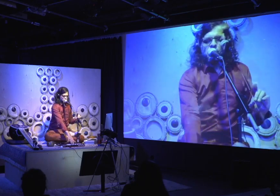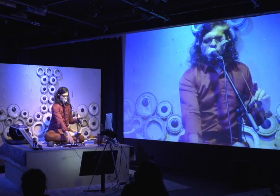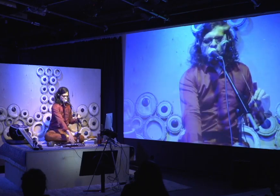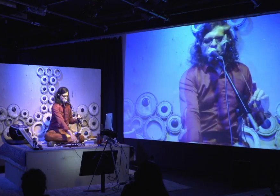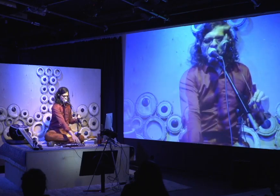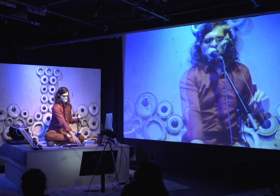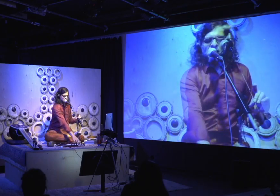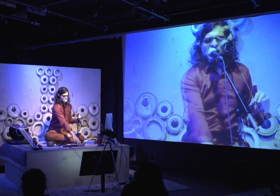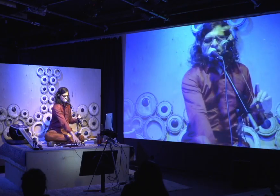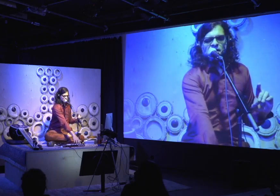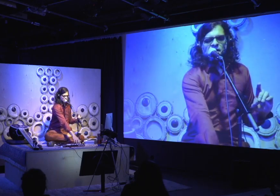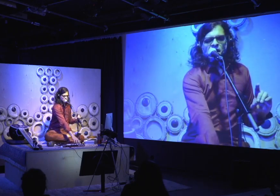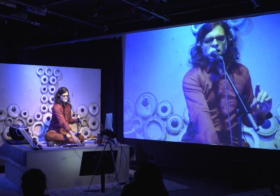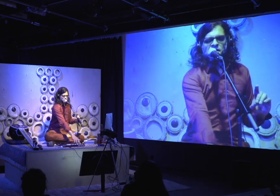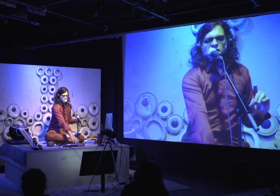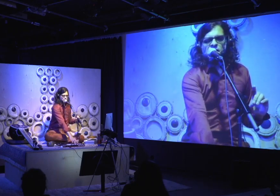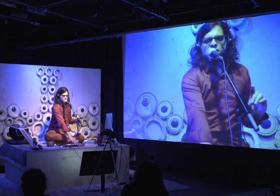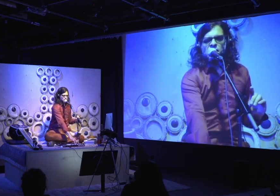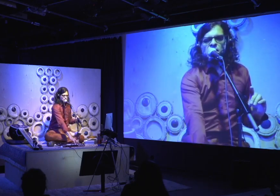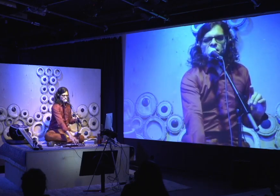to the mathematically aligned